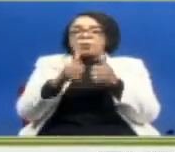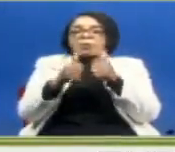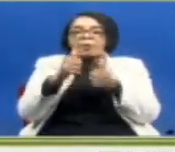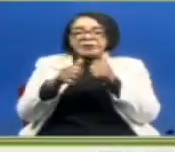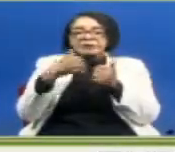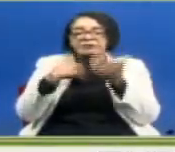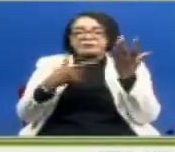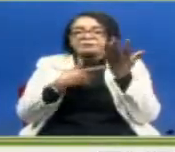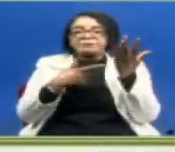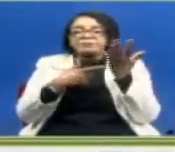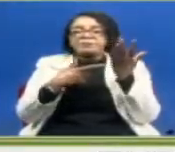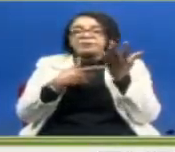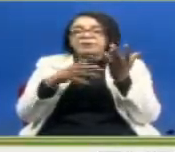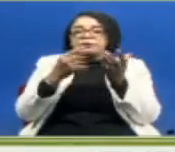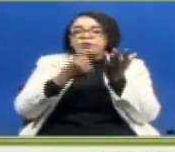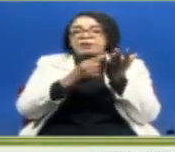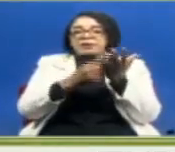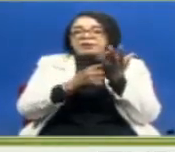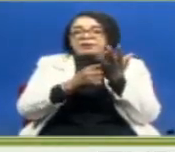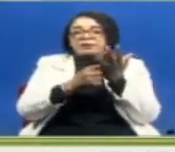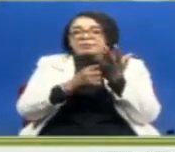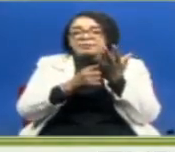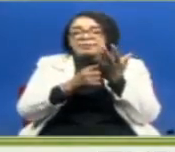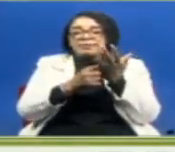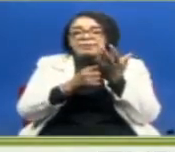technically astute Ugandan side.